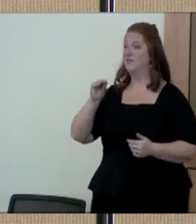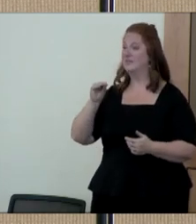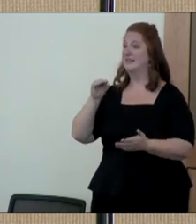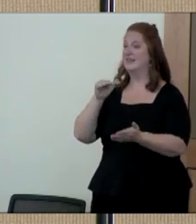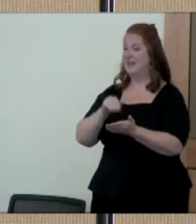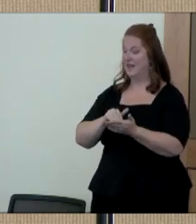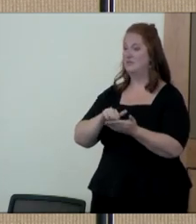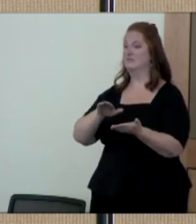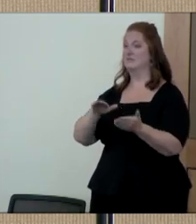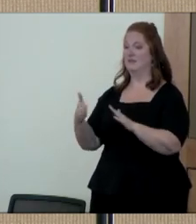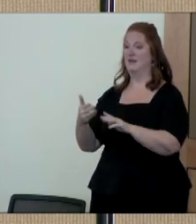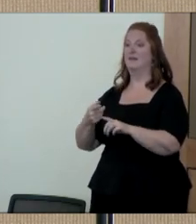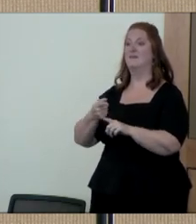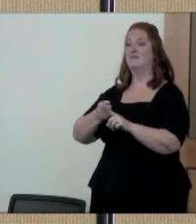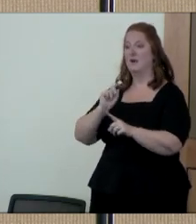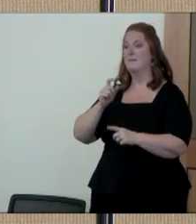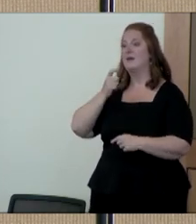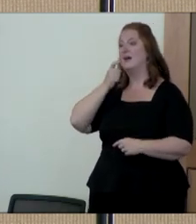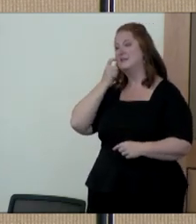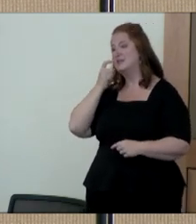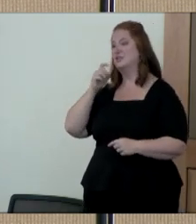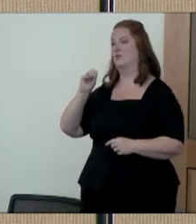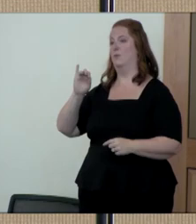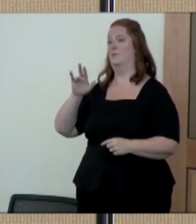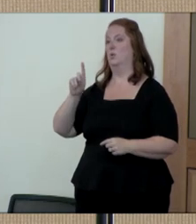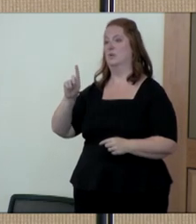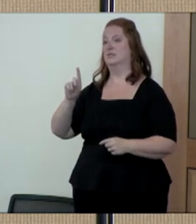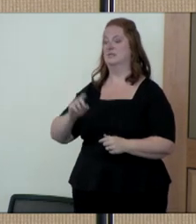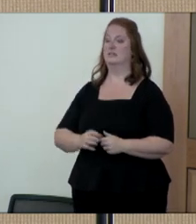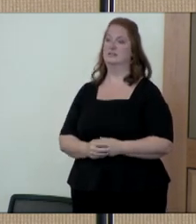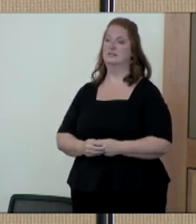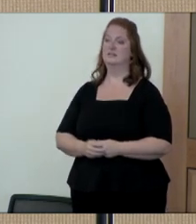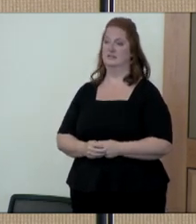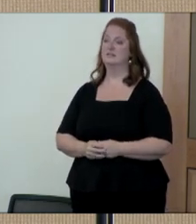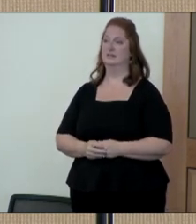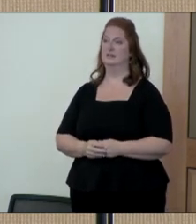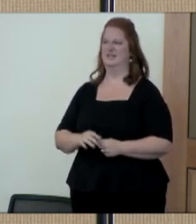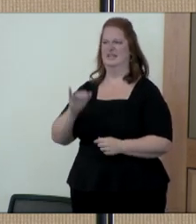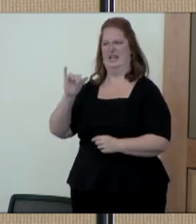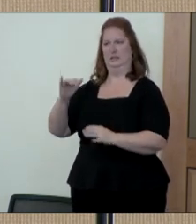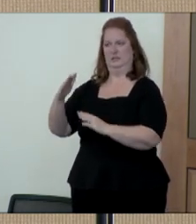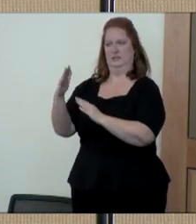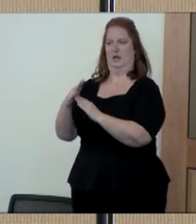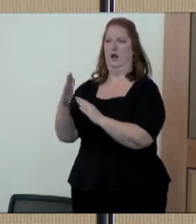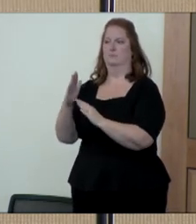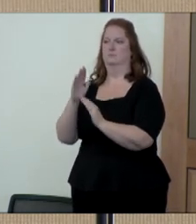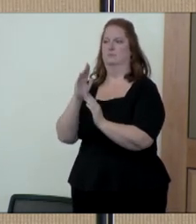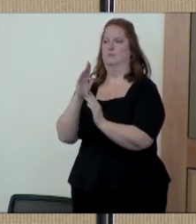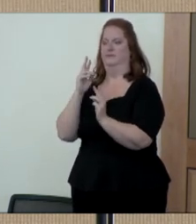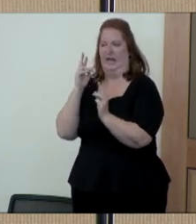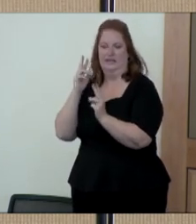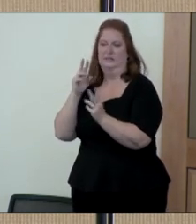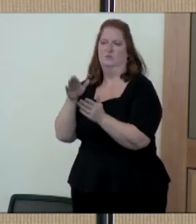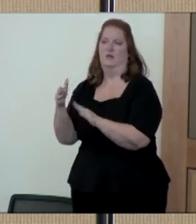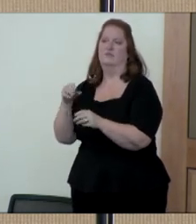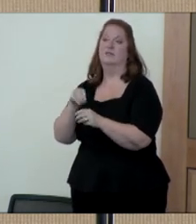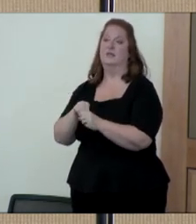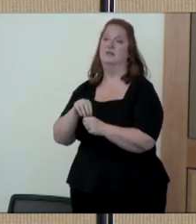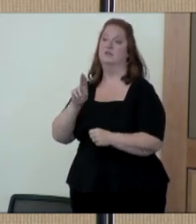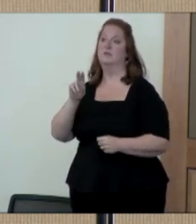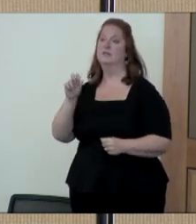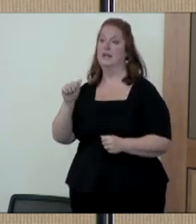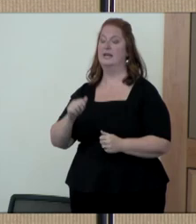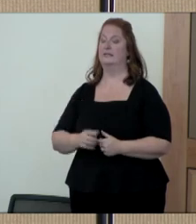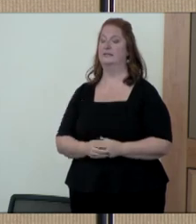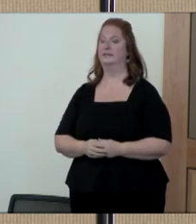those who died because of addiction to opioids. It's now the leading cause of accidental death in the nation. So